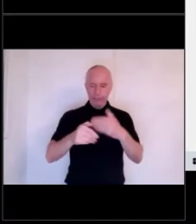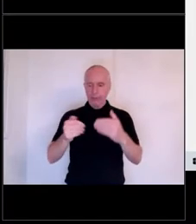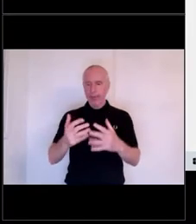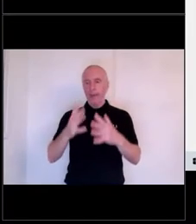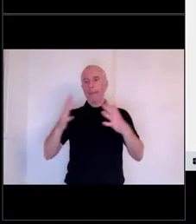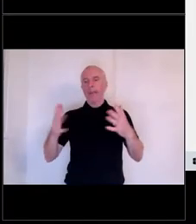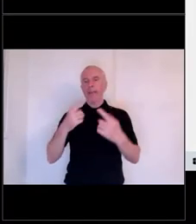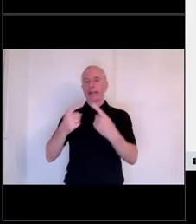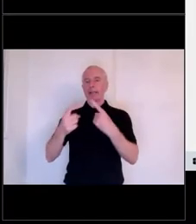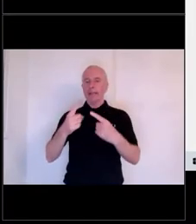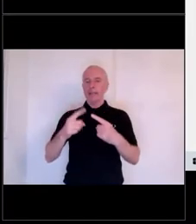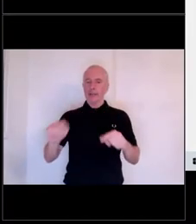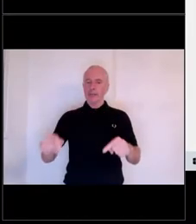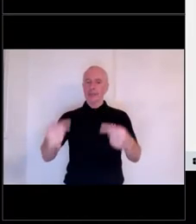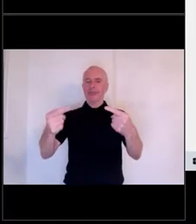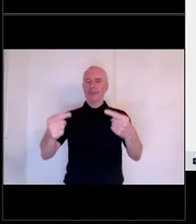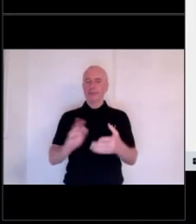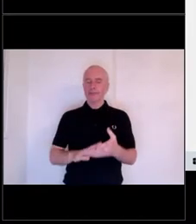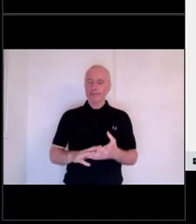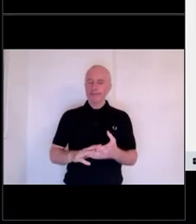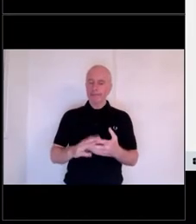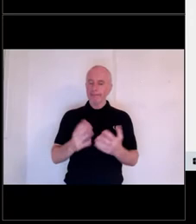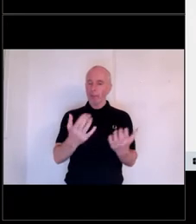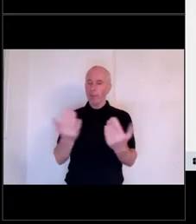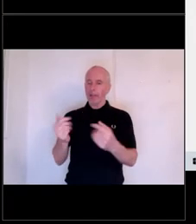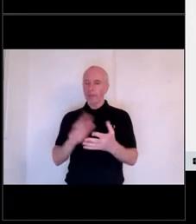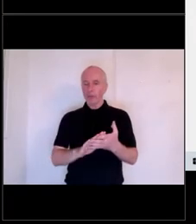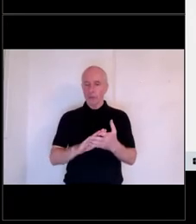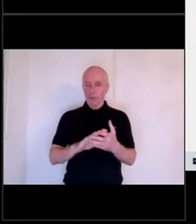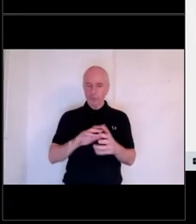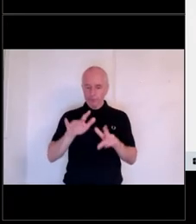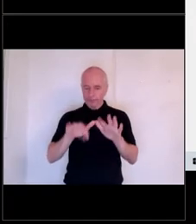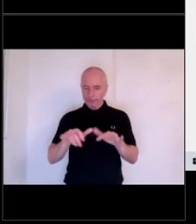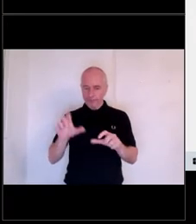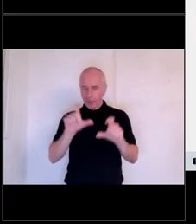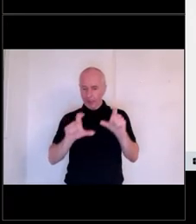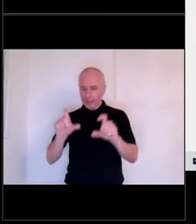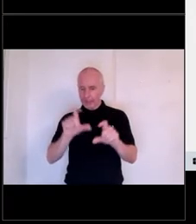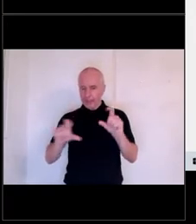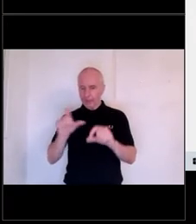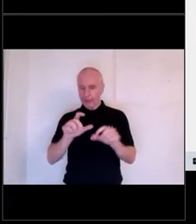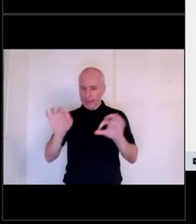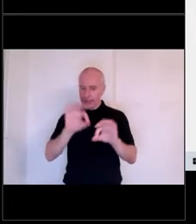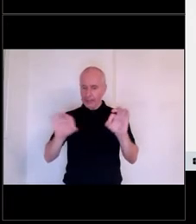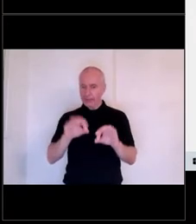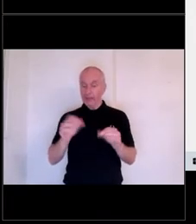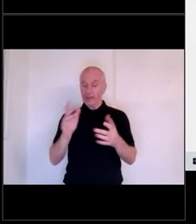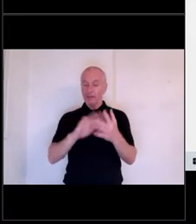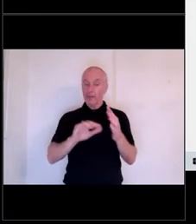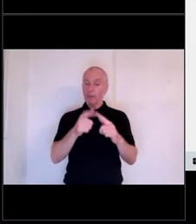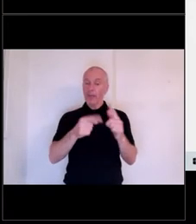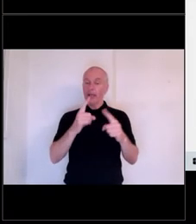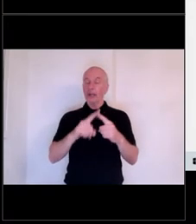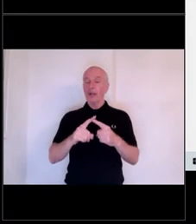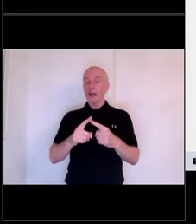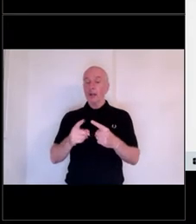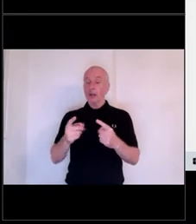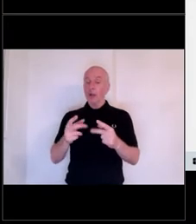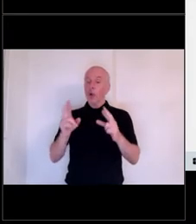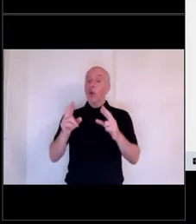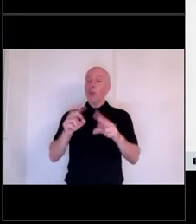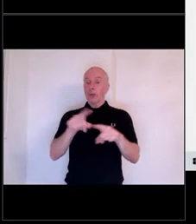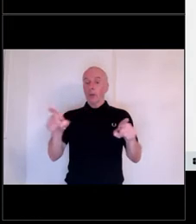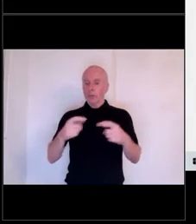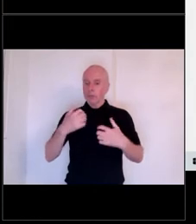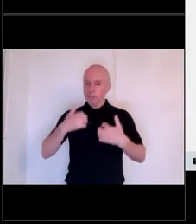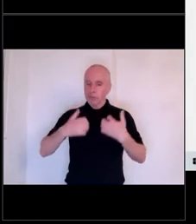the list, welcome to the computational scientists, certainly a few of them at Keel, thank you for turning up. I think you'll find this as equally interesting as us